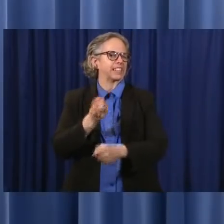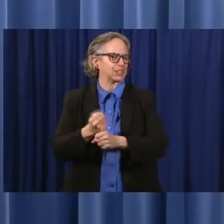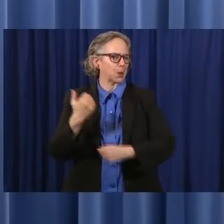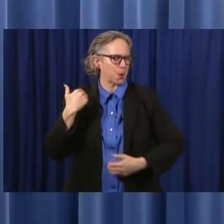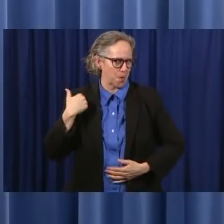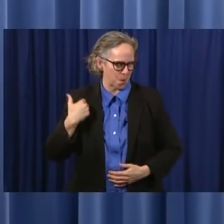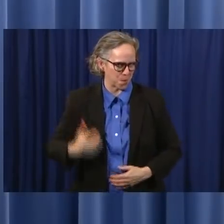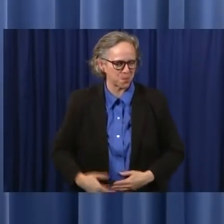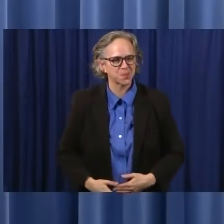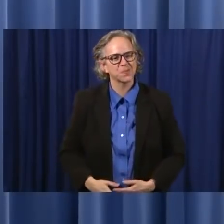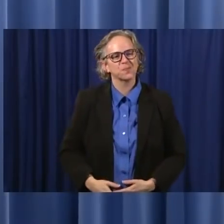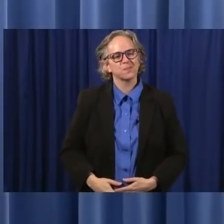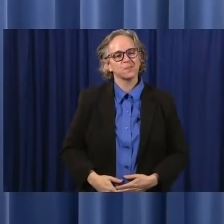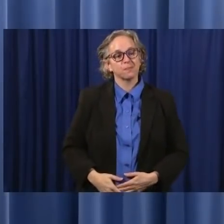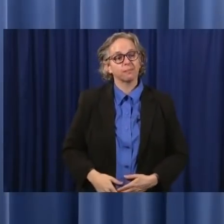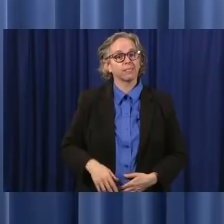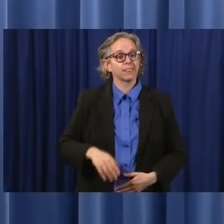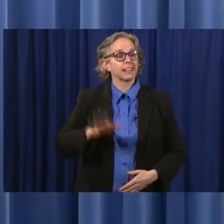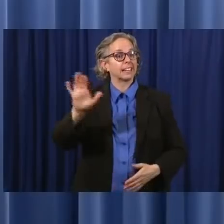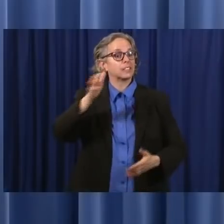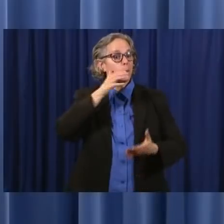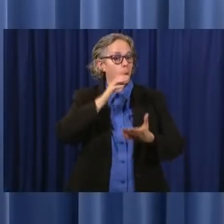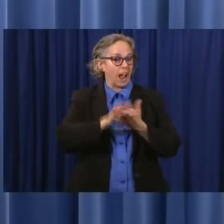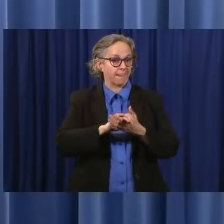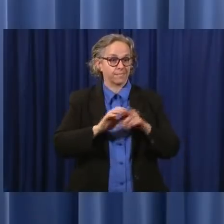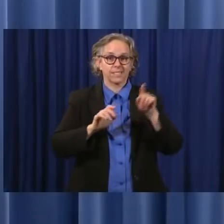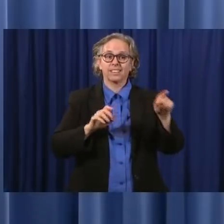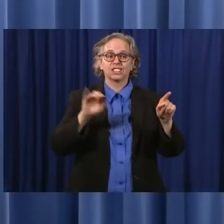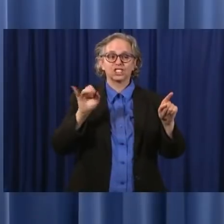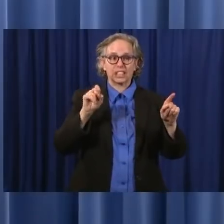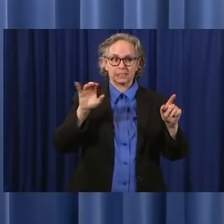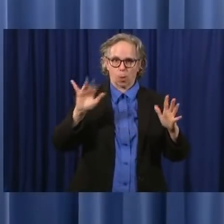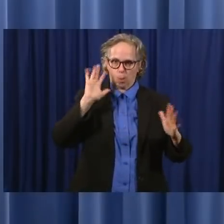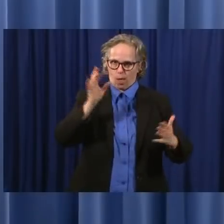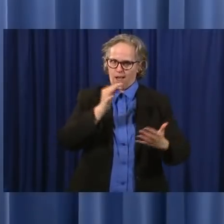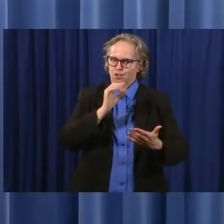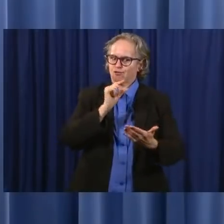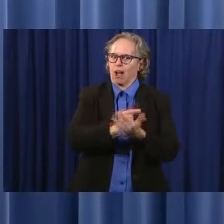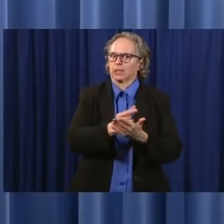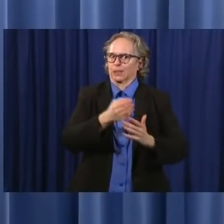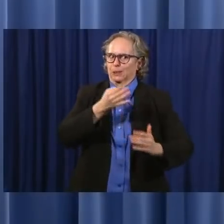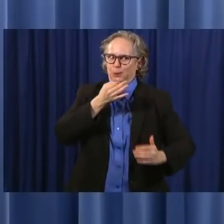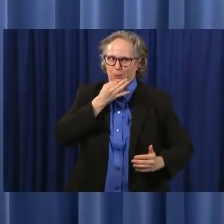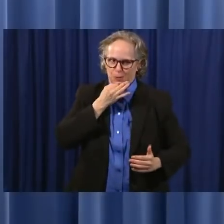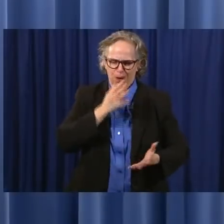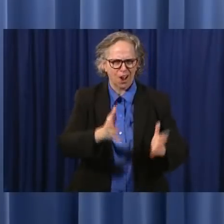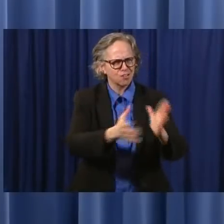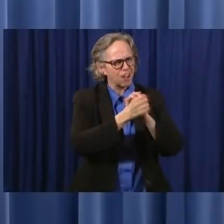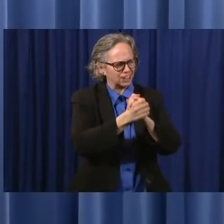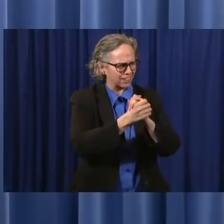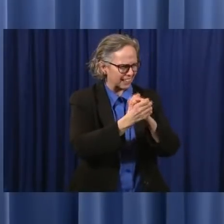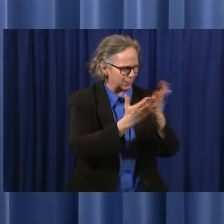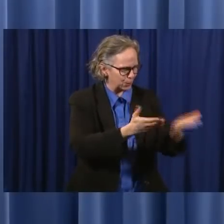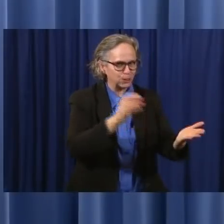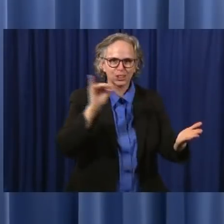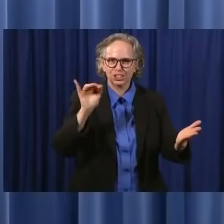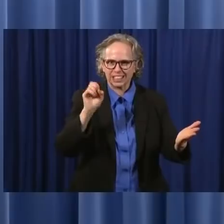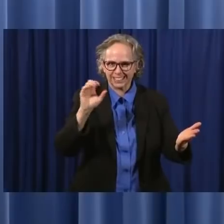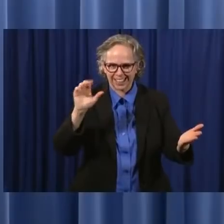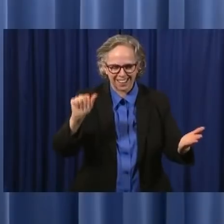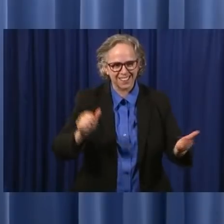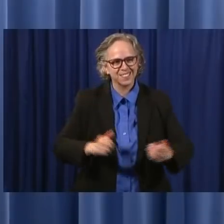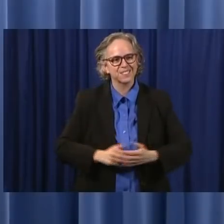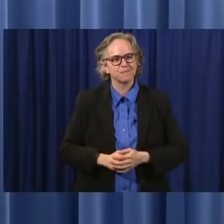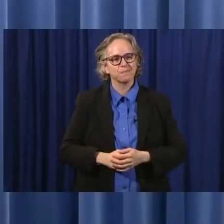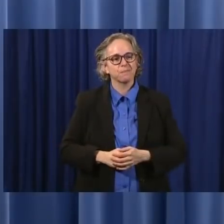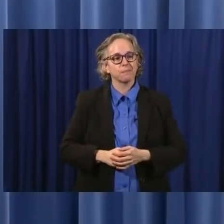graduating from the law school in just a few days. So congratulations to Jessica. Michelle Gilchrist,